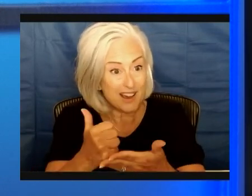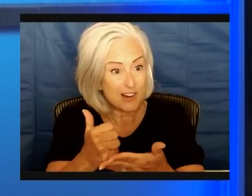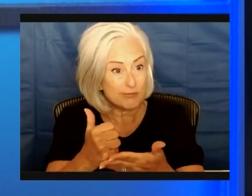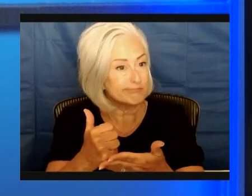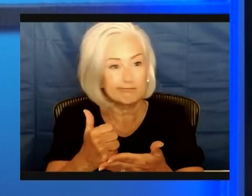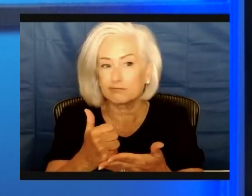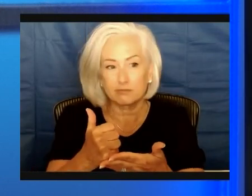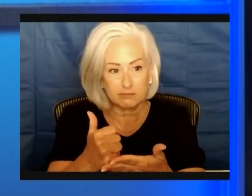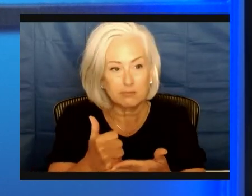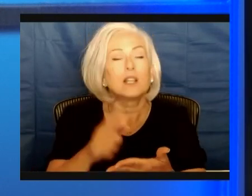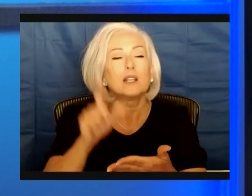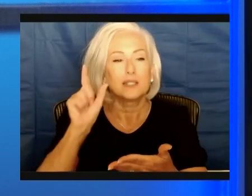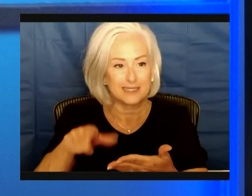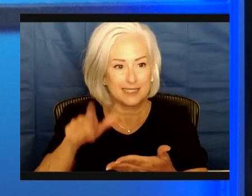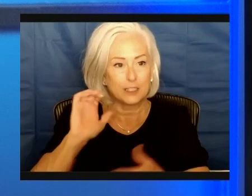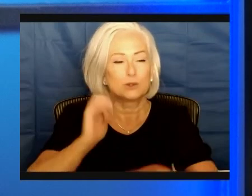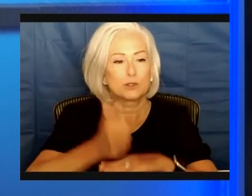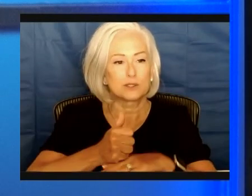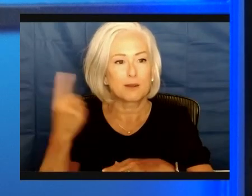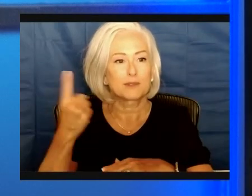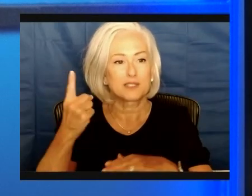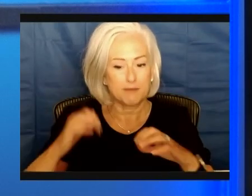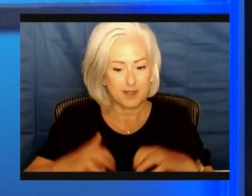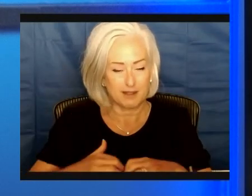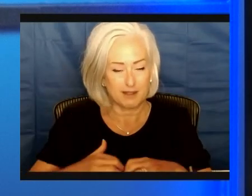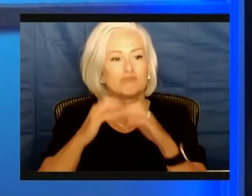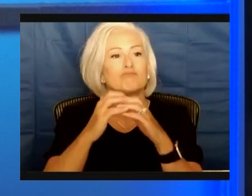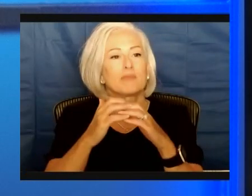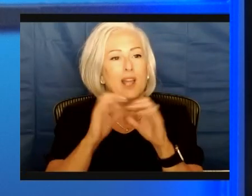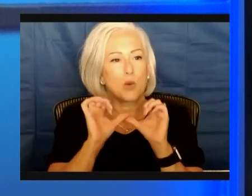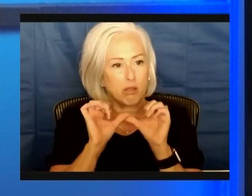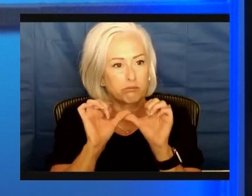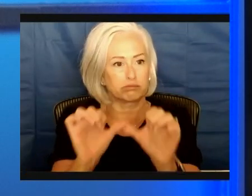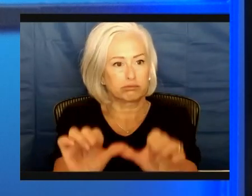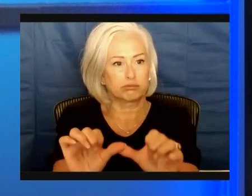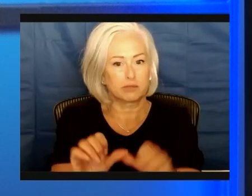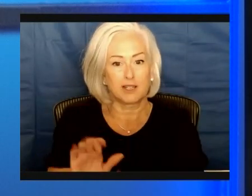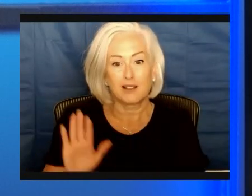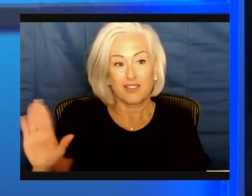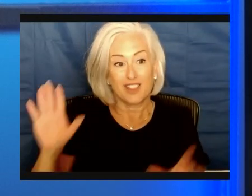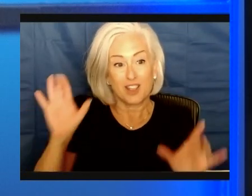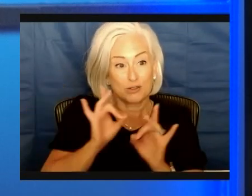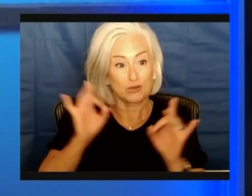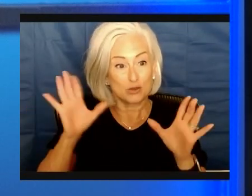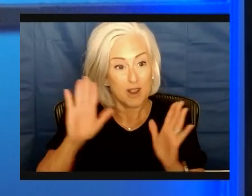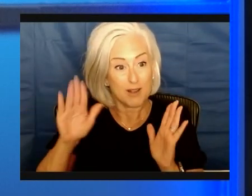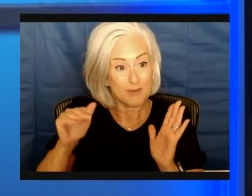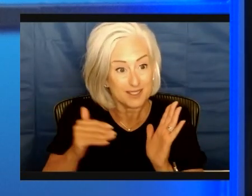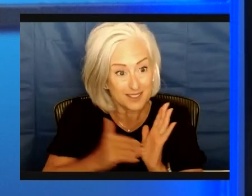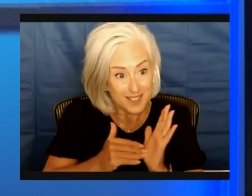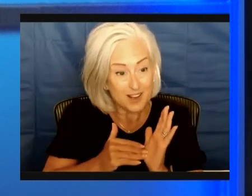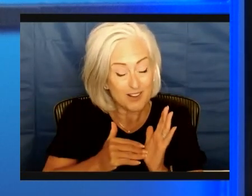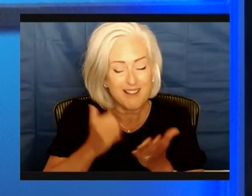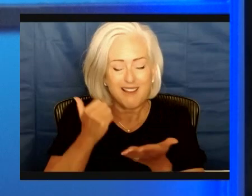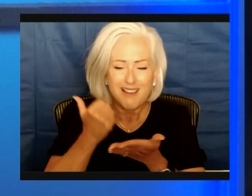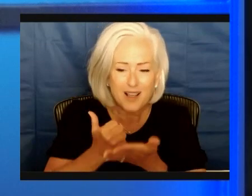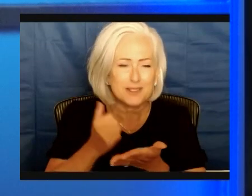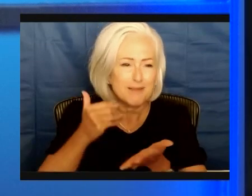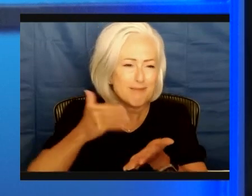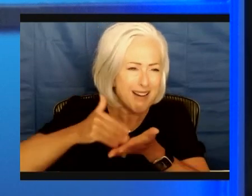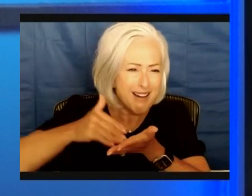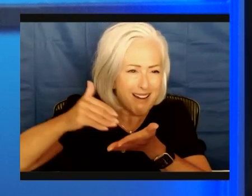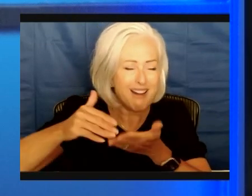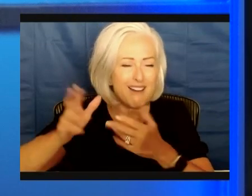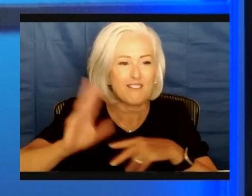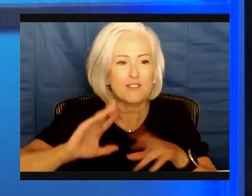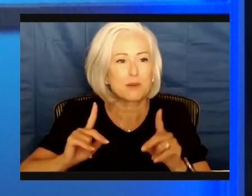their trauma center literally serves millions of people. You can't take care of all those people in 1 week. And they are very